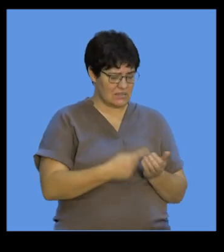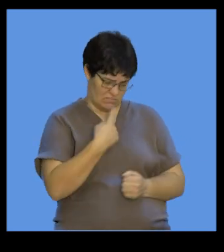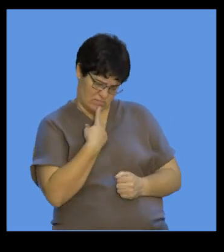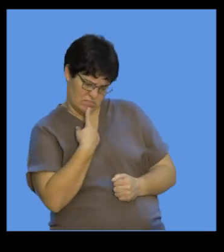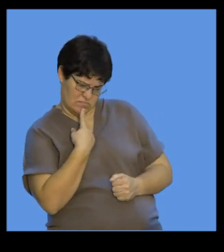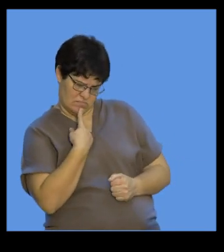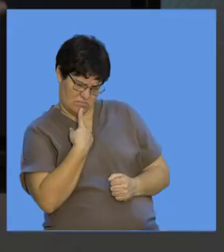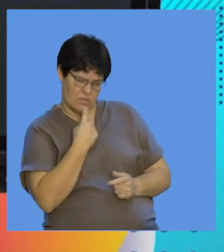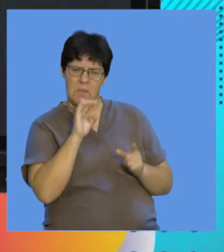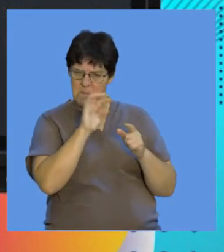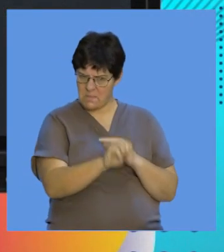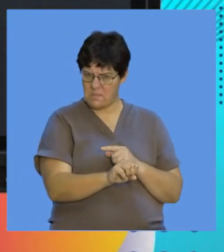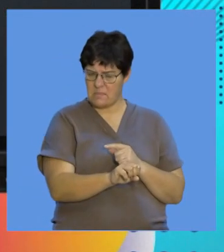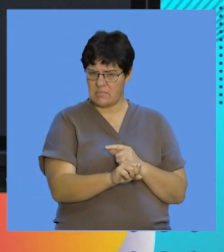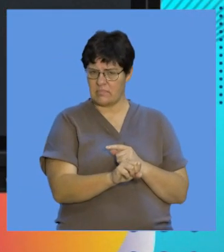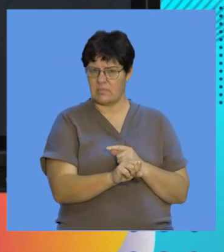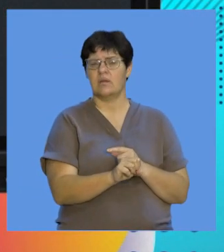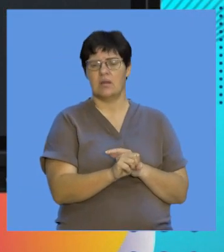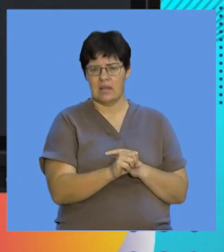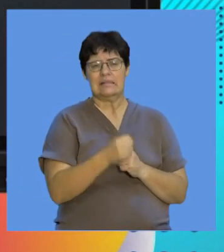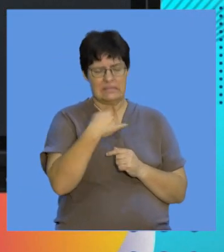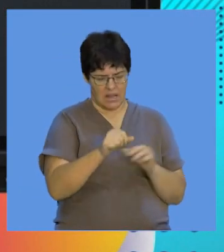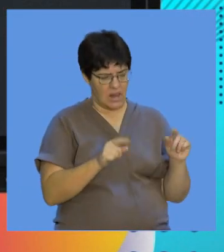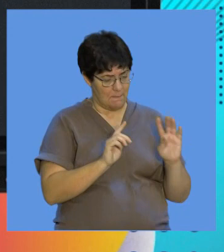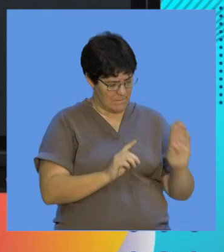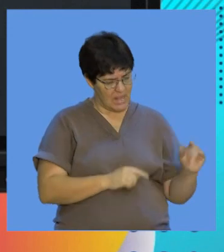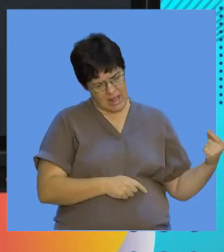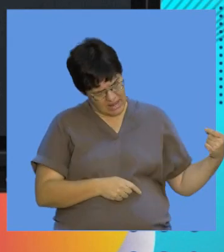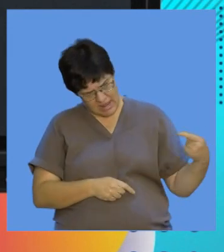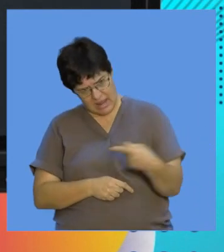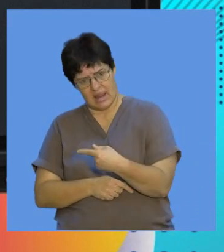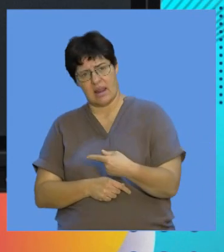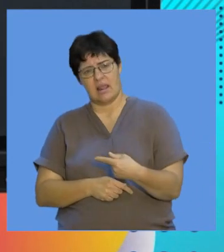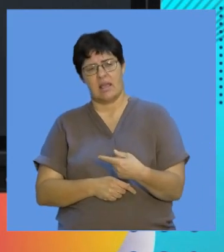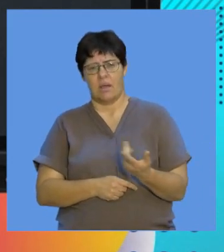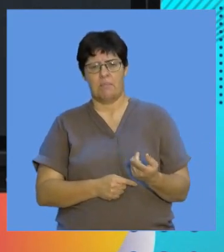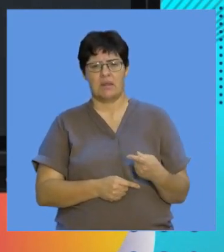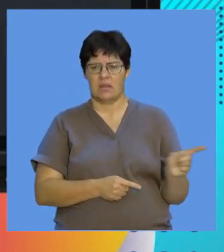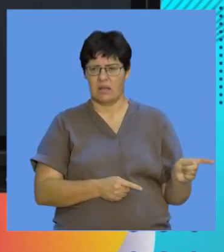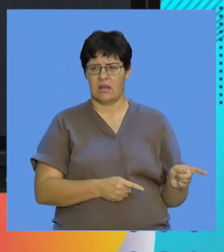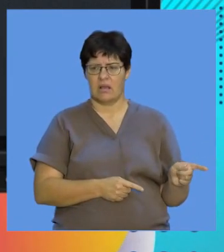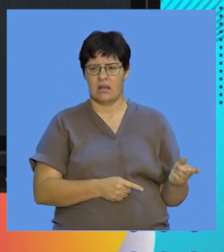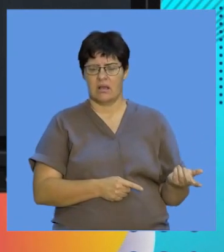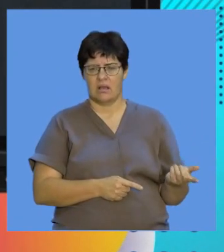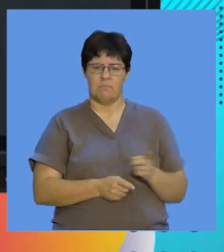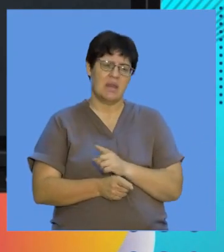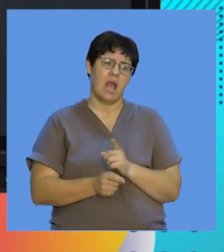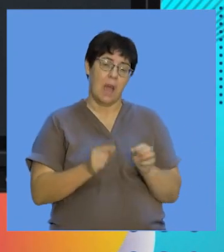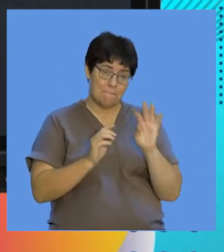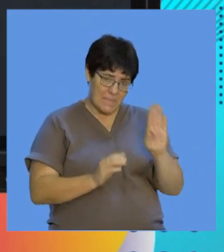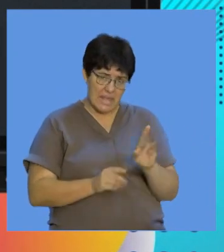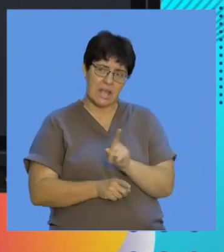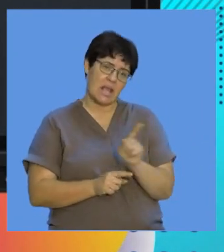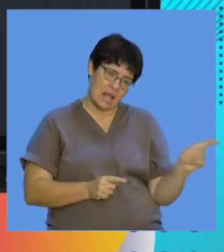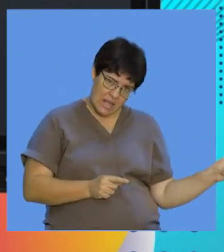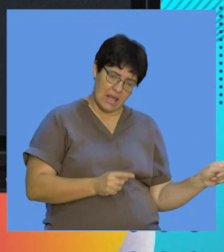me that it would keep going to the left. Okay, so this has just meant that I was on the right track, but we're not